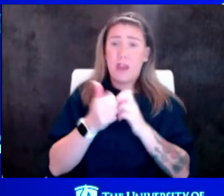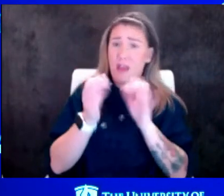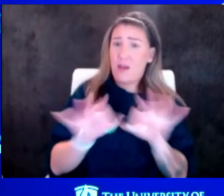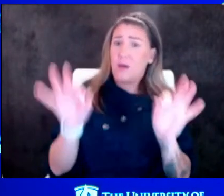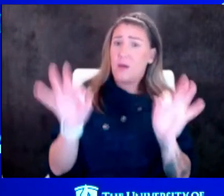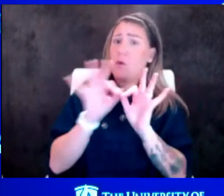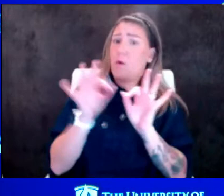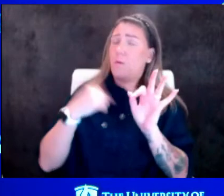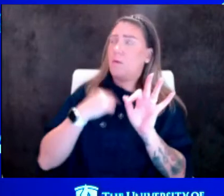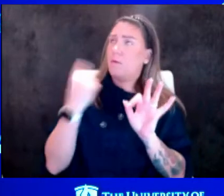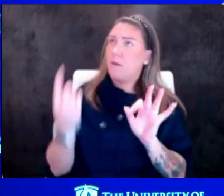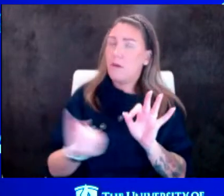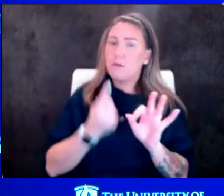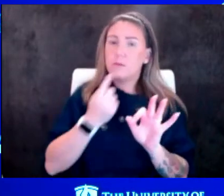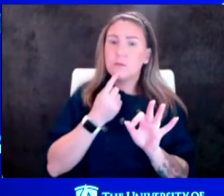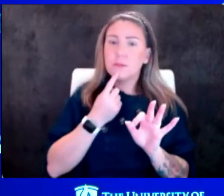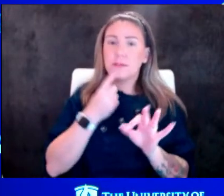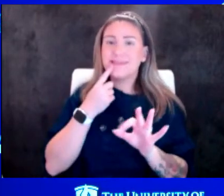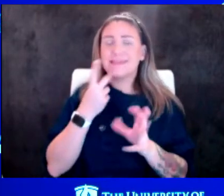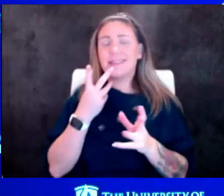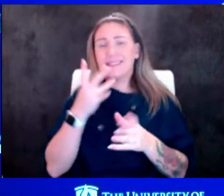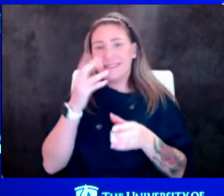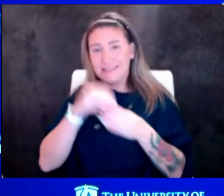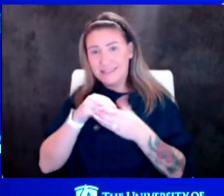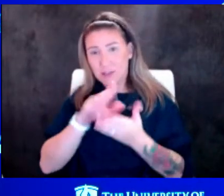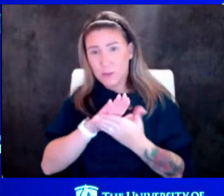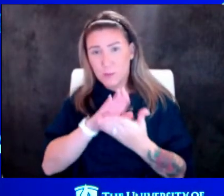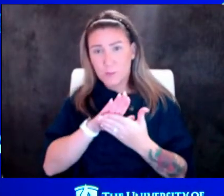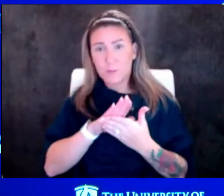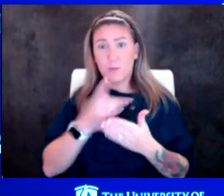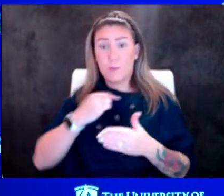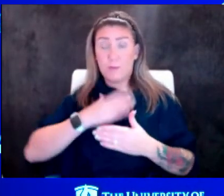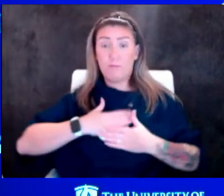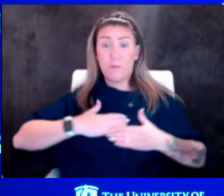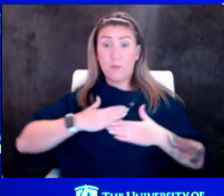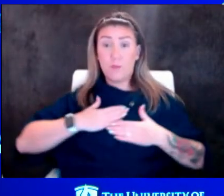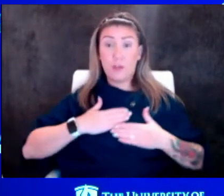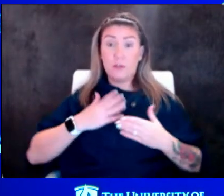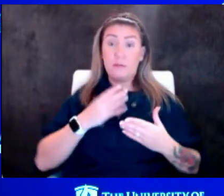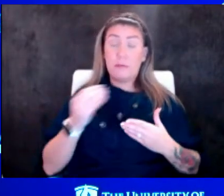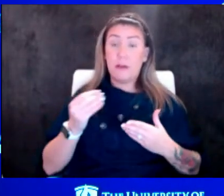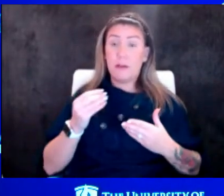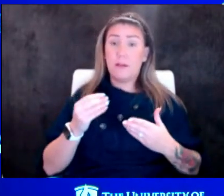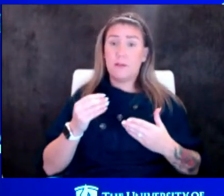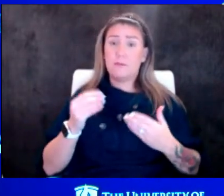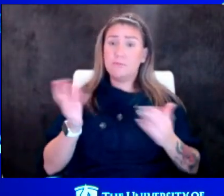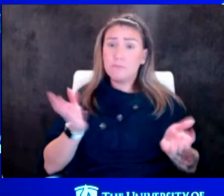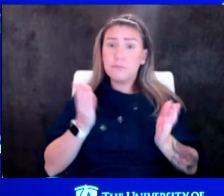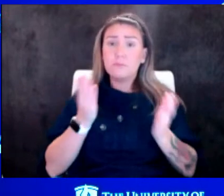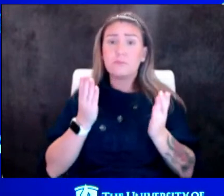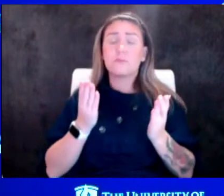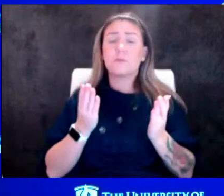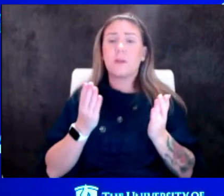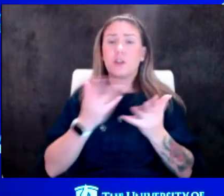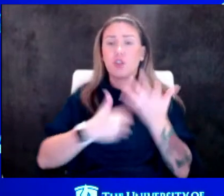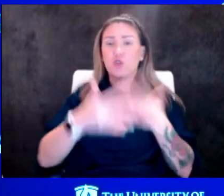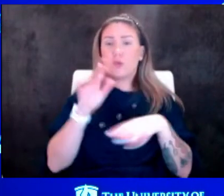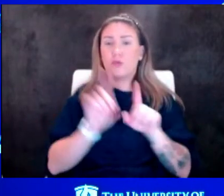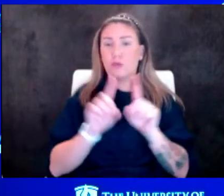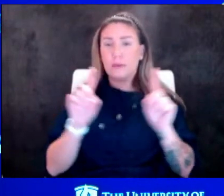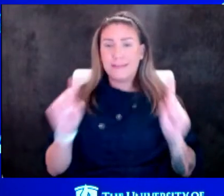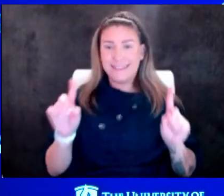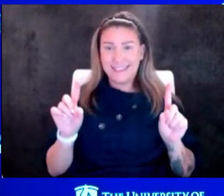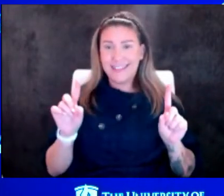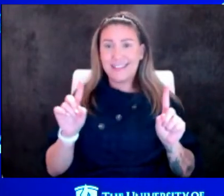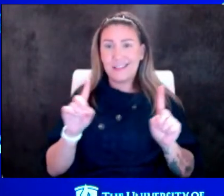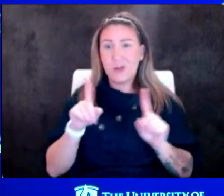in school. We really appreciated and endorsed the fact about social distancing when available in